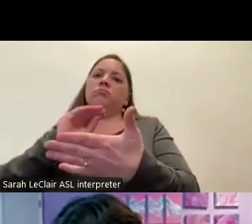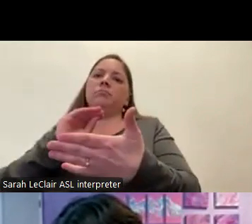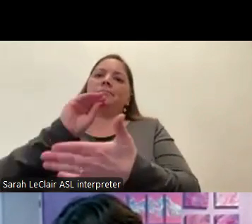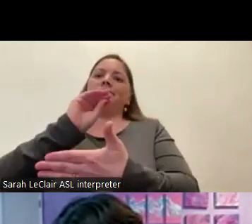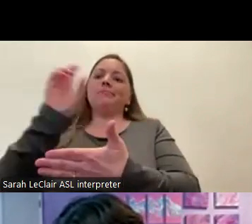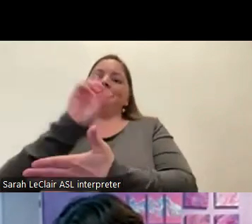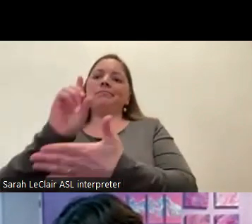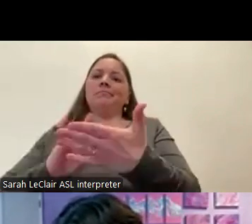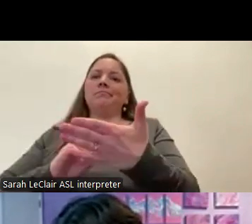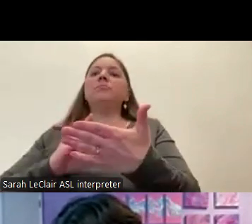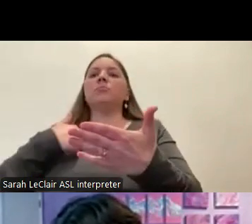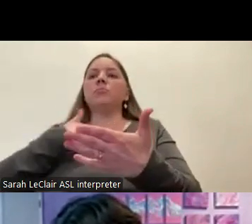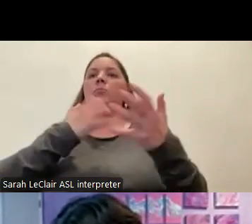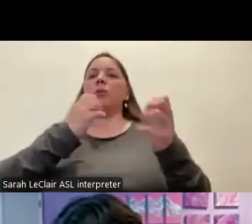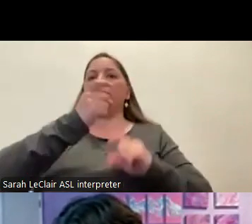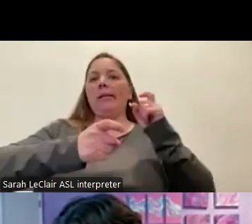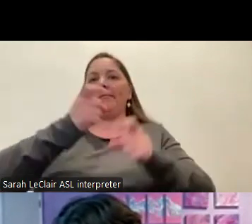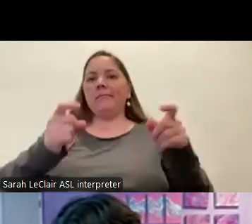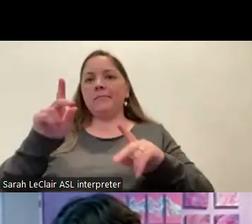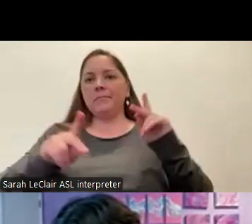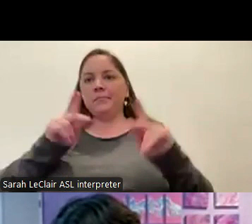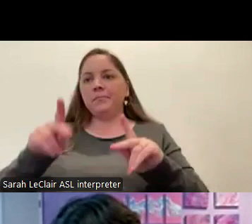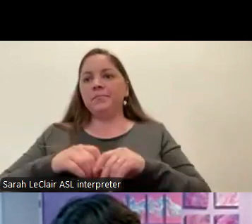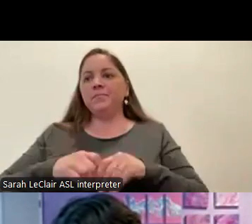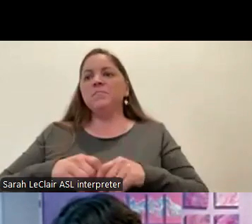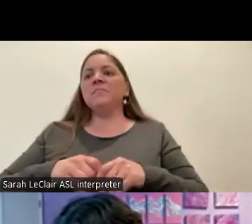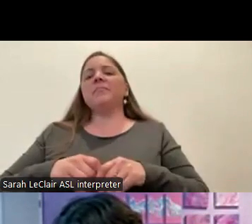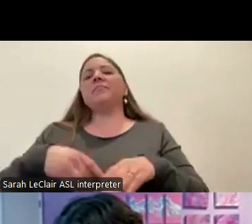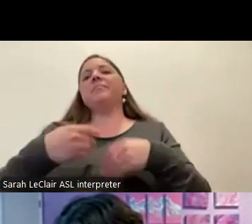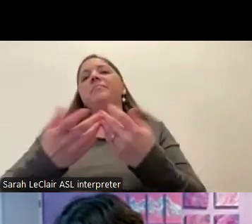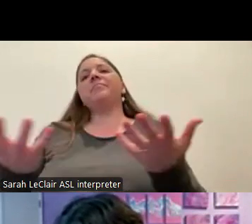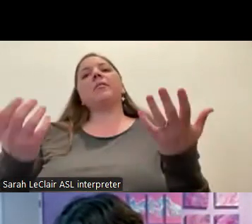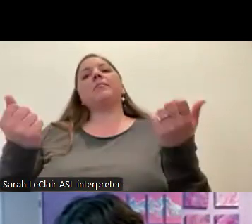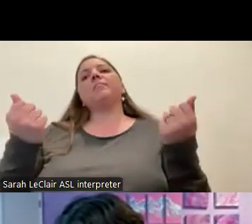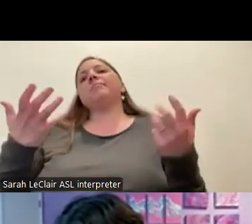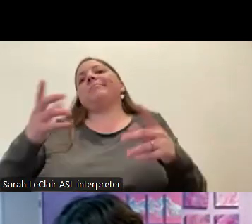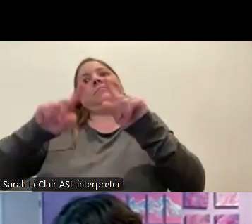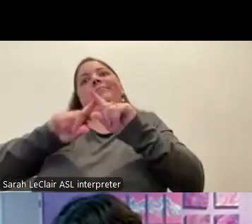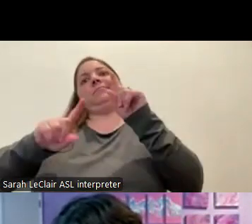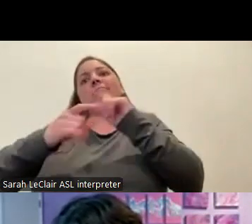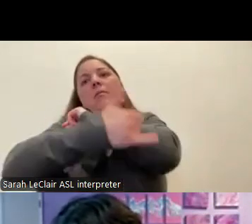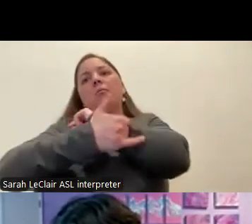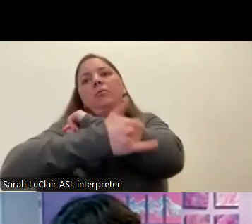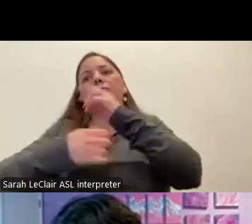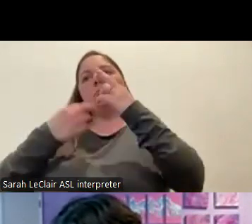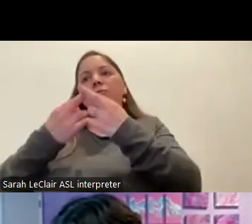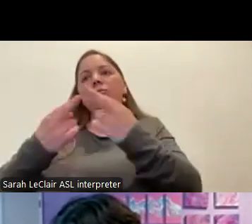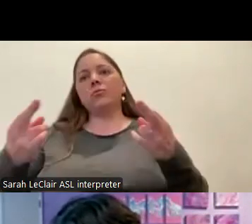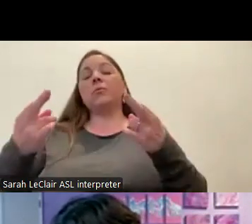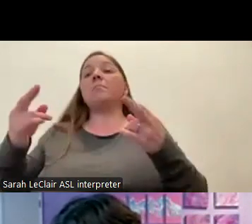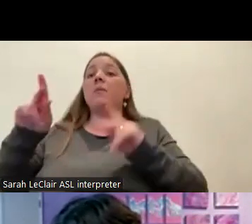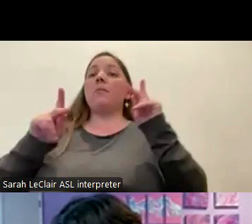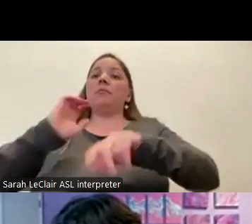give those out to participants. We have resources from all over the county that are coming